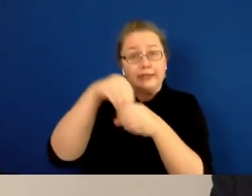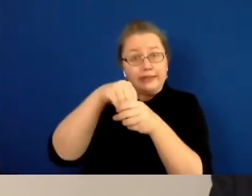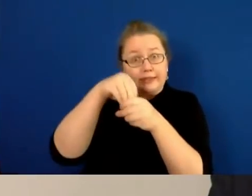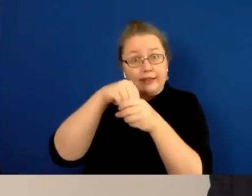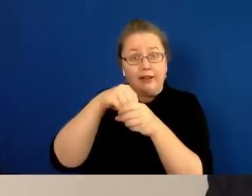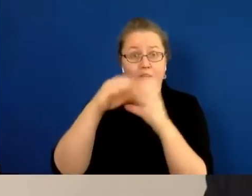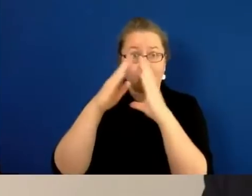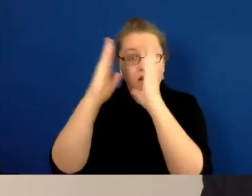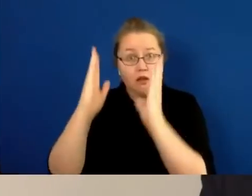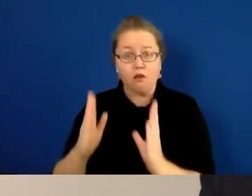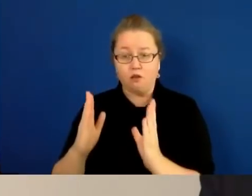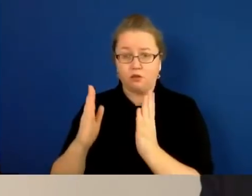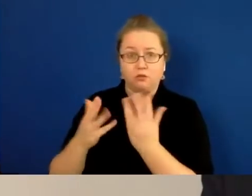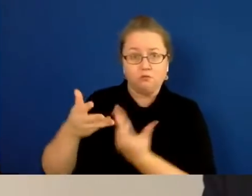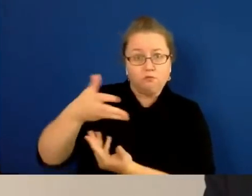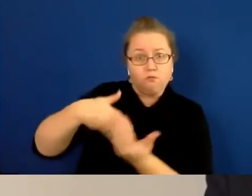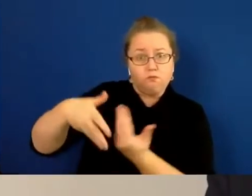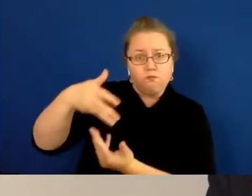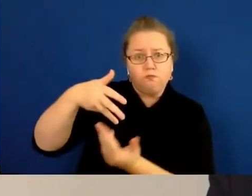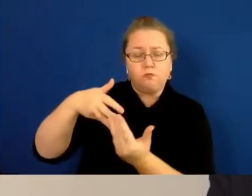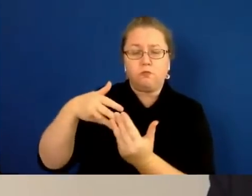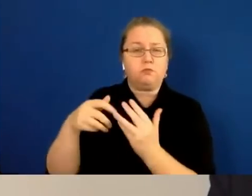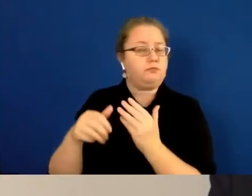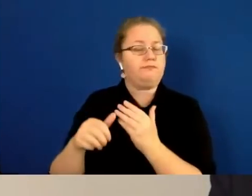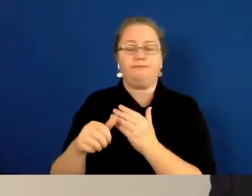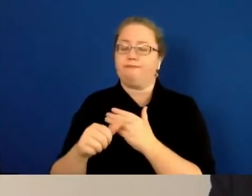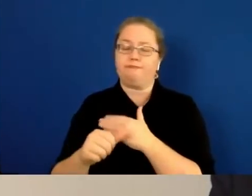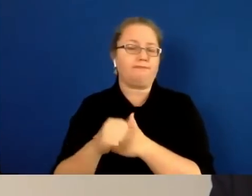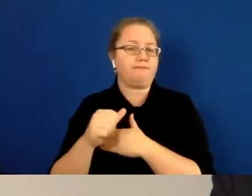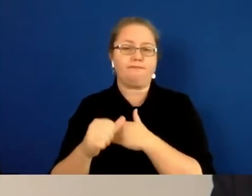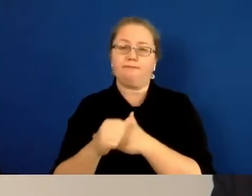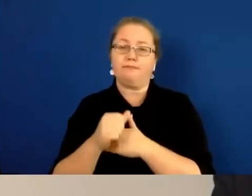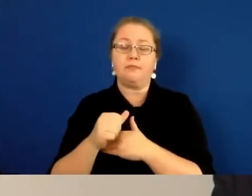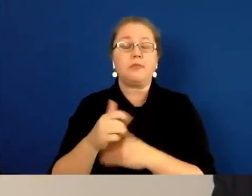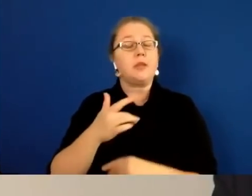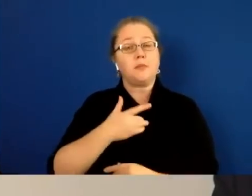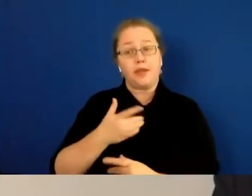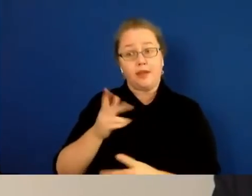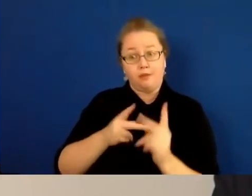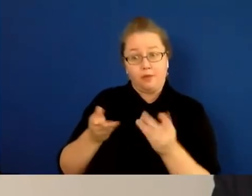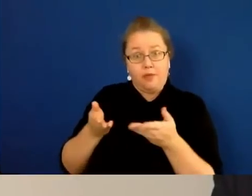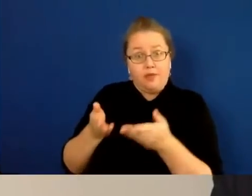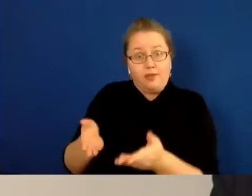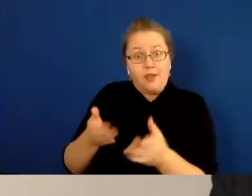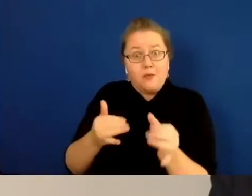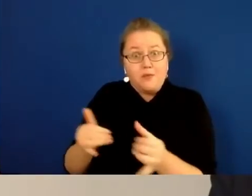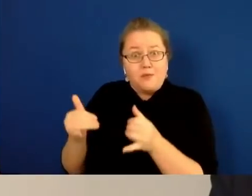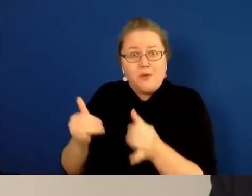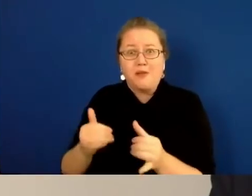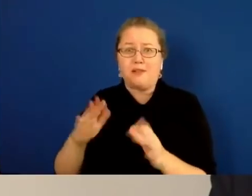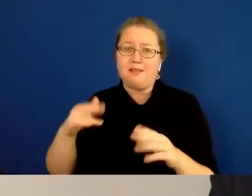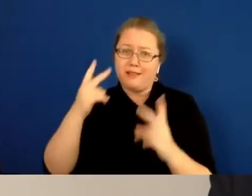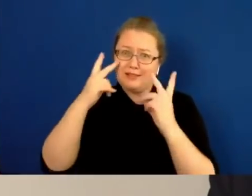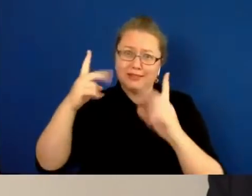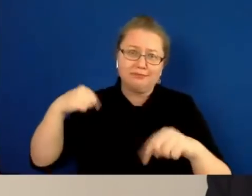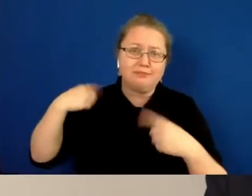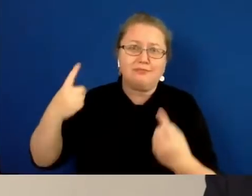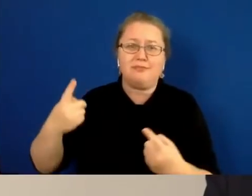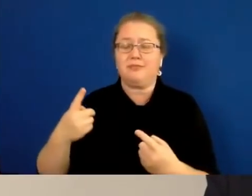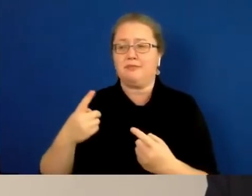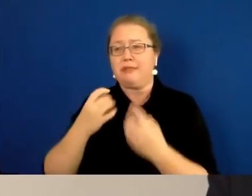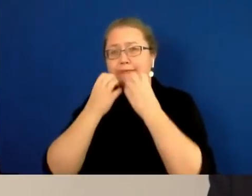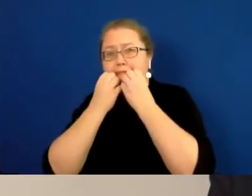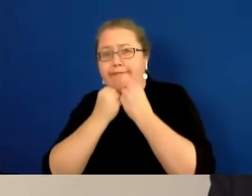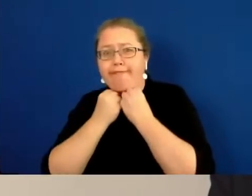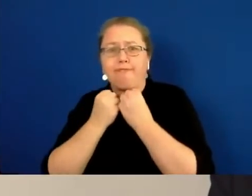place, limiting the number of people who can visit in our homes. That means no Halloween parties this weekend. This